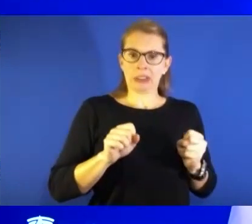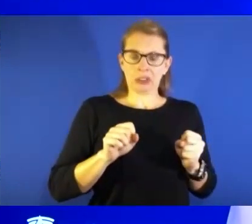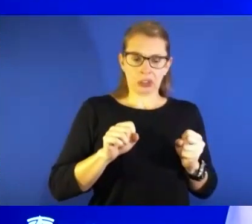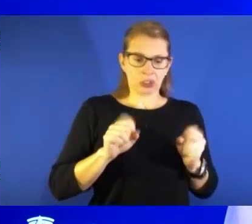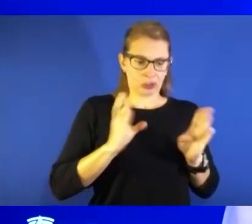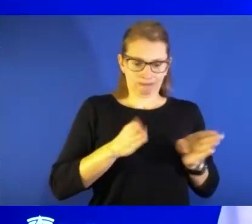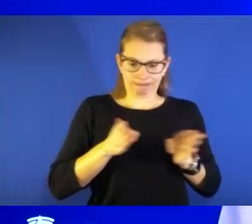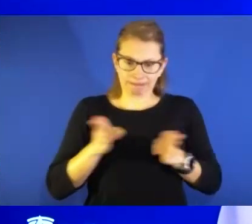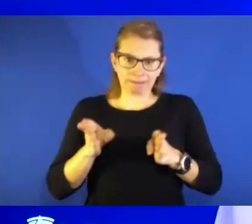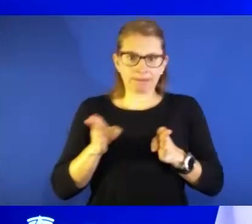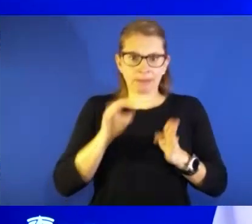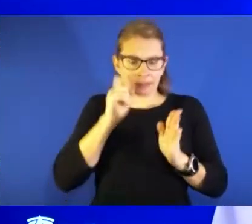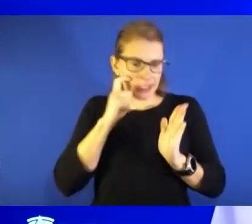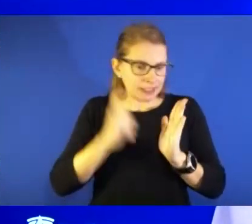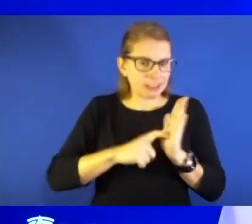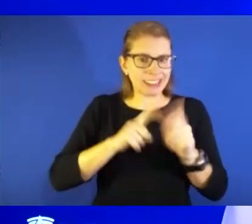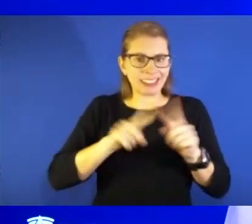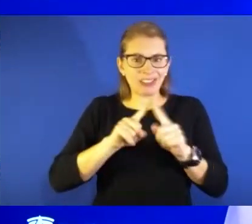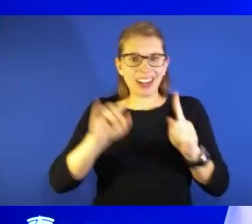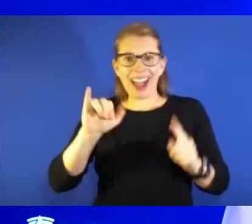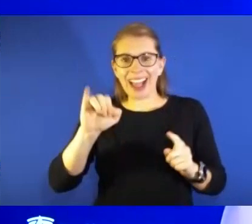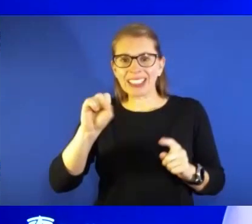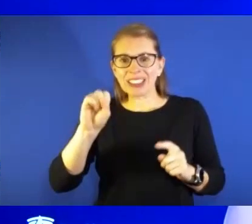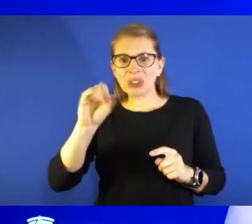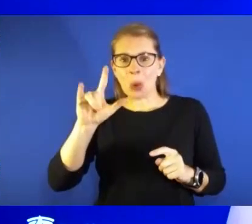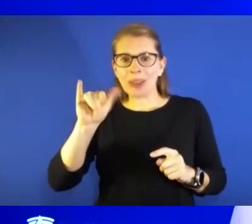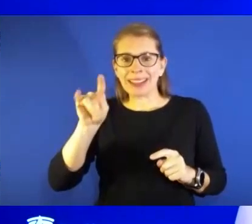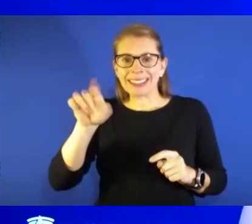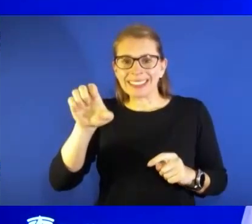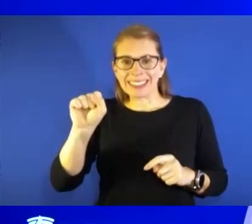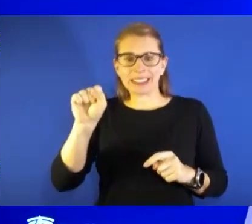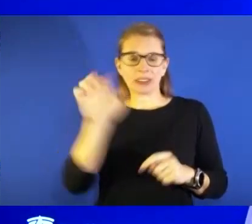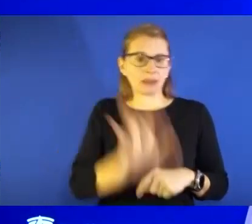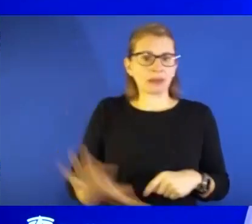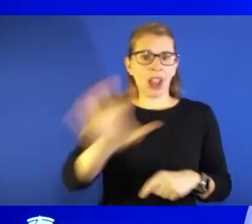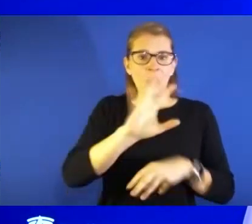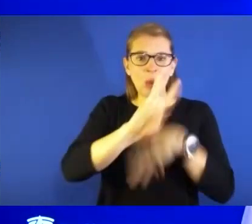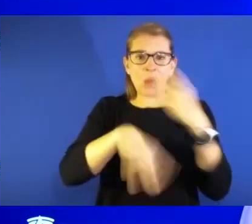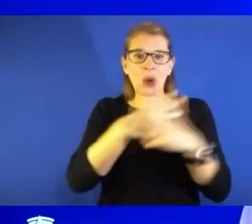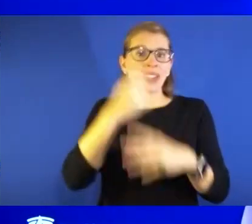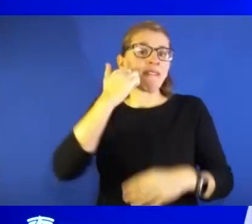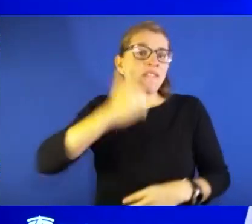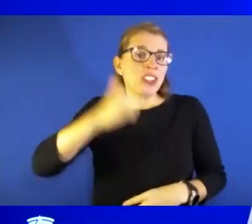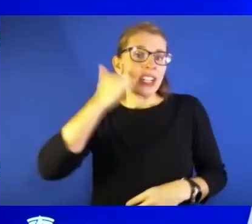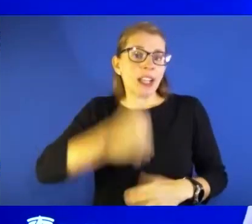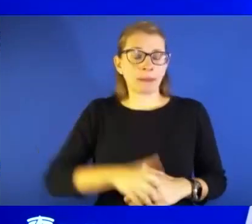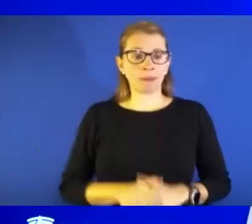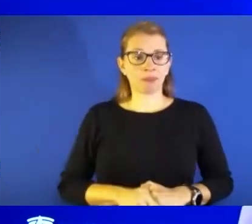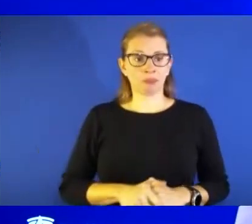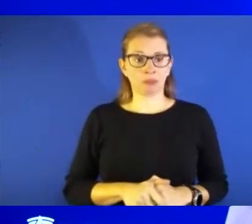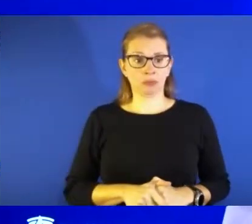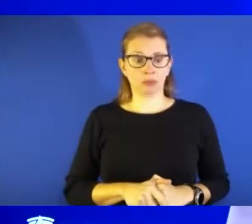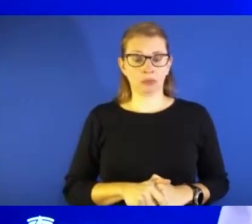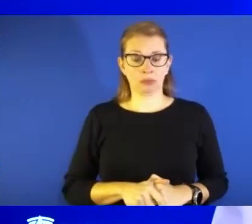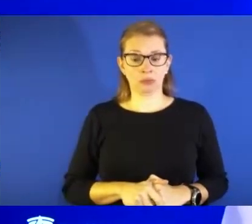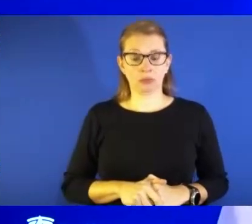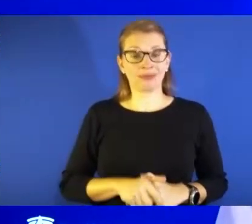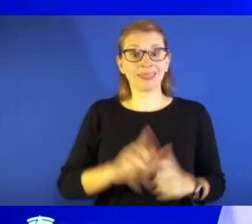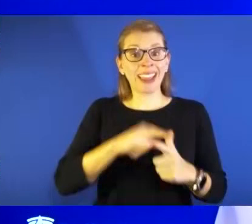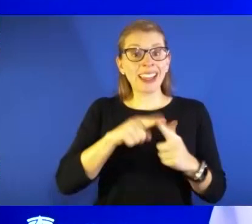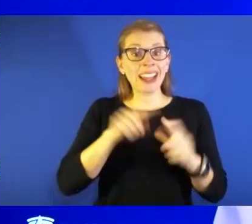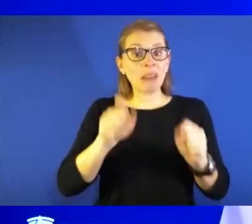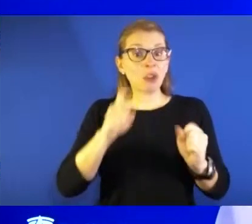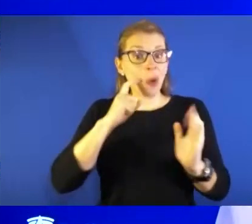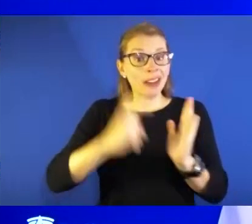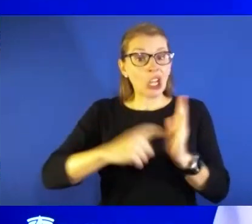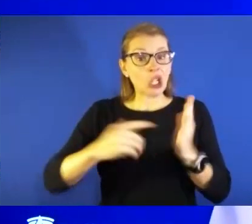so many isolates around the world every day. So we have then we are able to identify any new